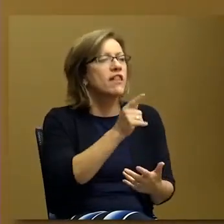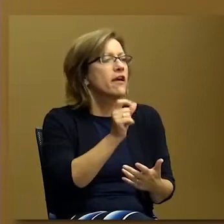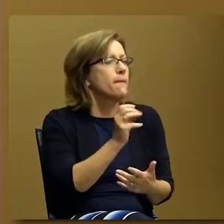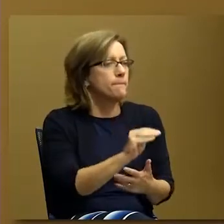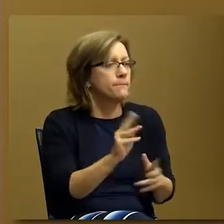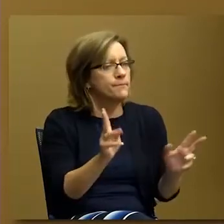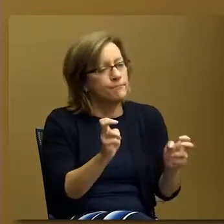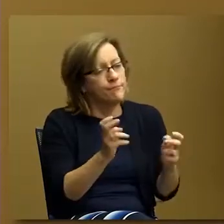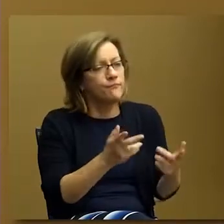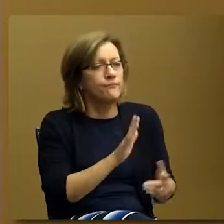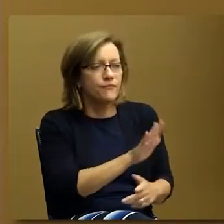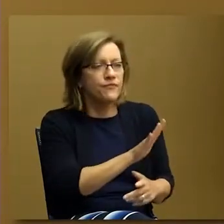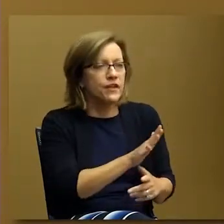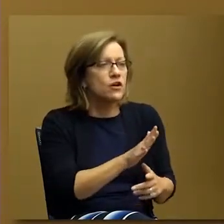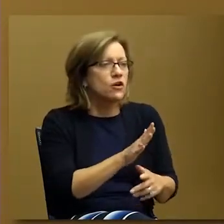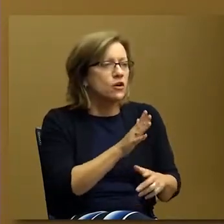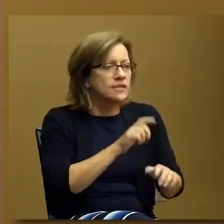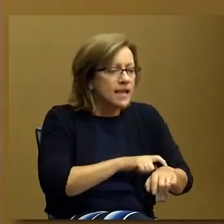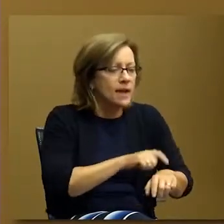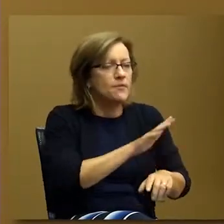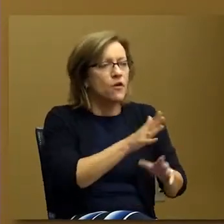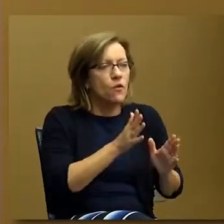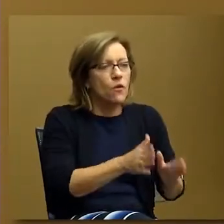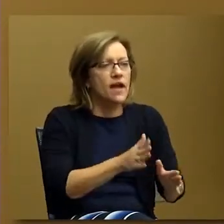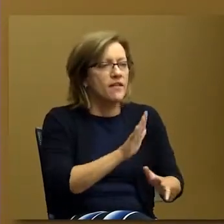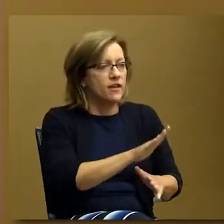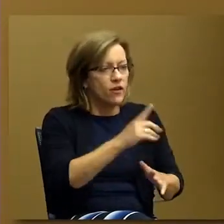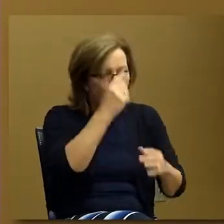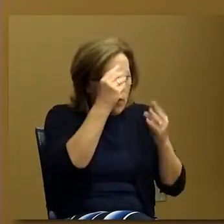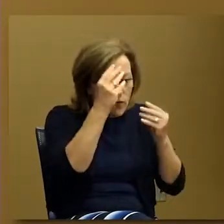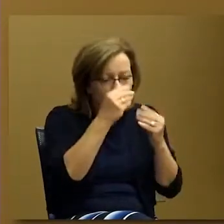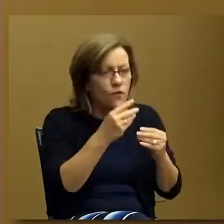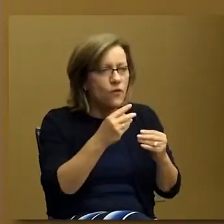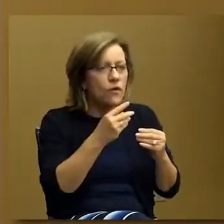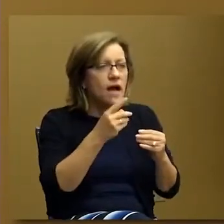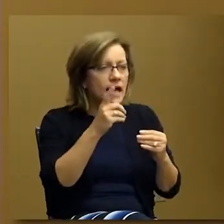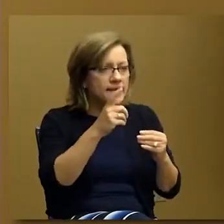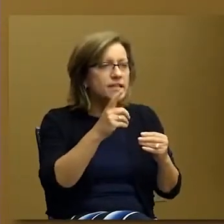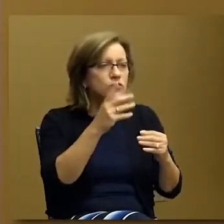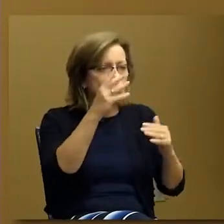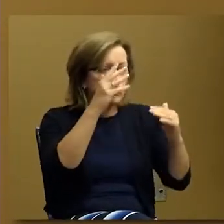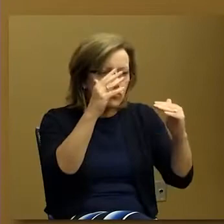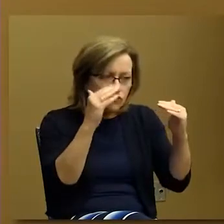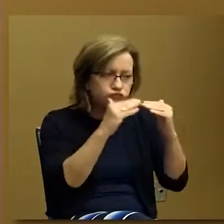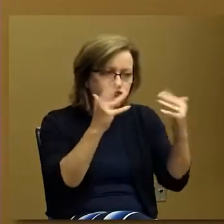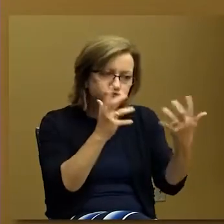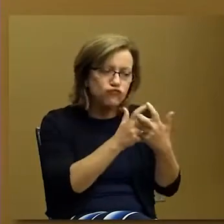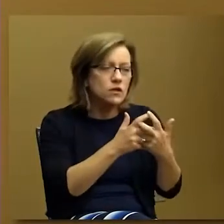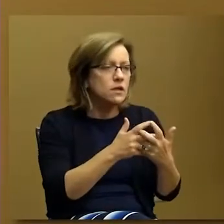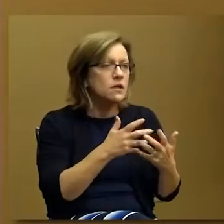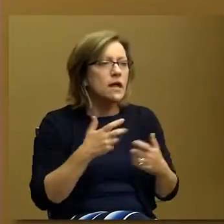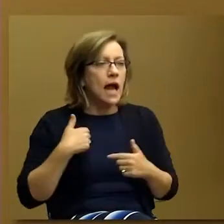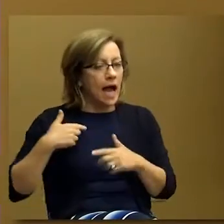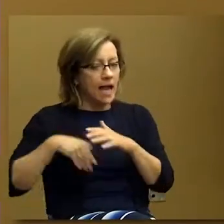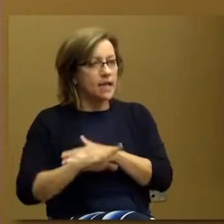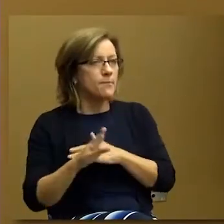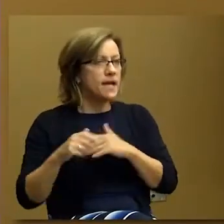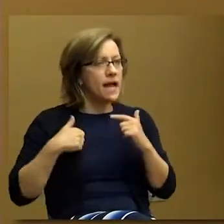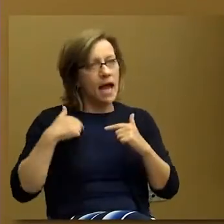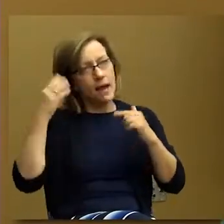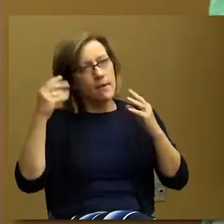Because the child may not be in the same atmosphere as I am. You know, I come in and I'm doing this.